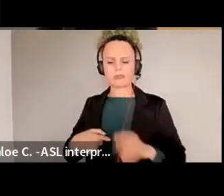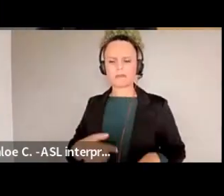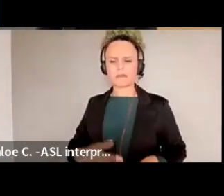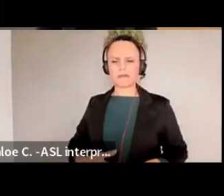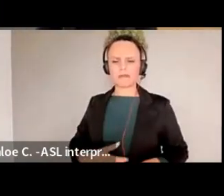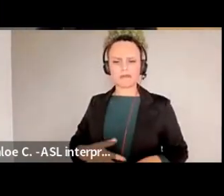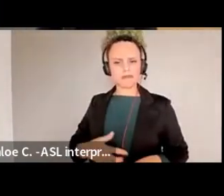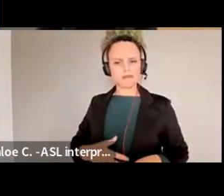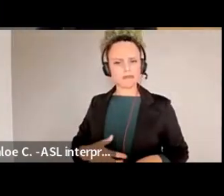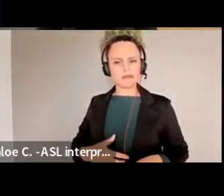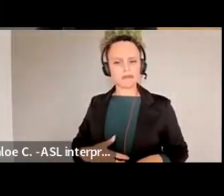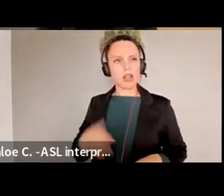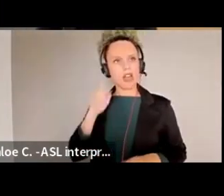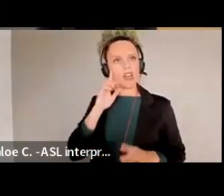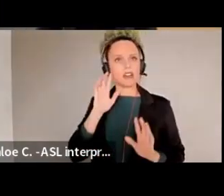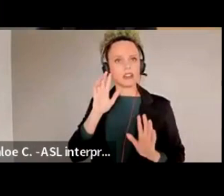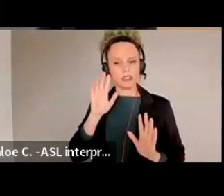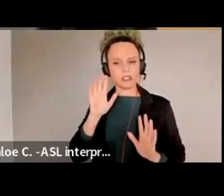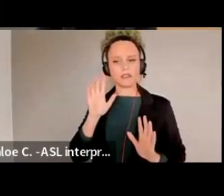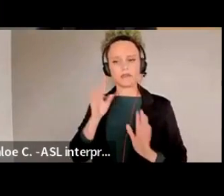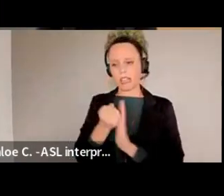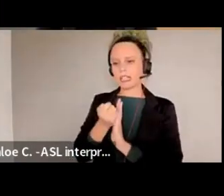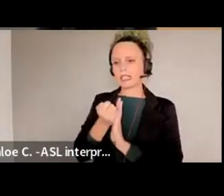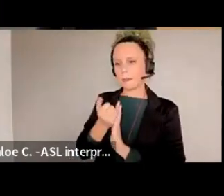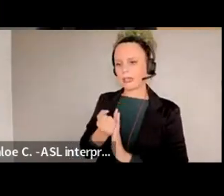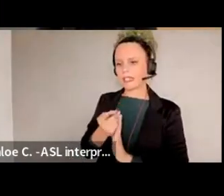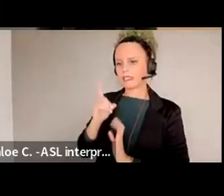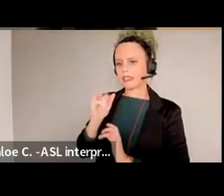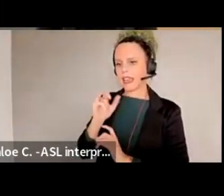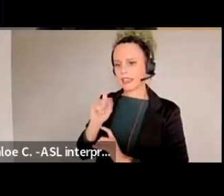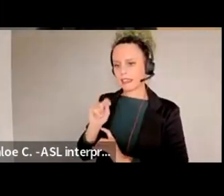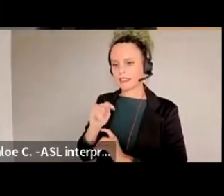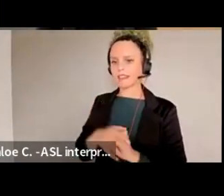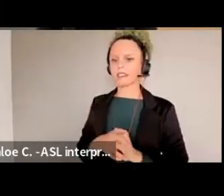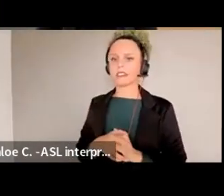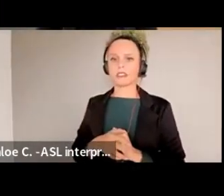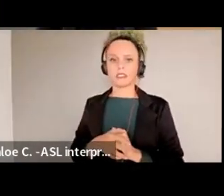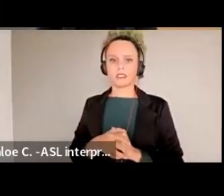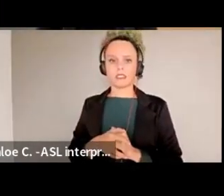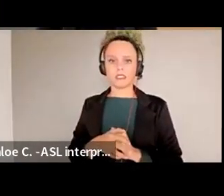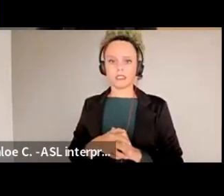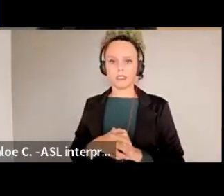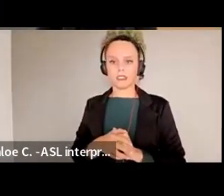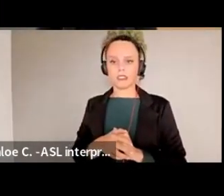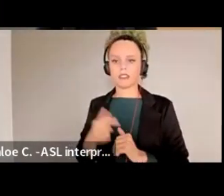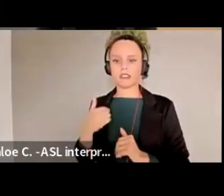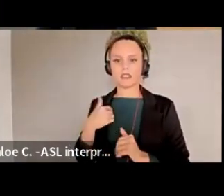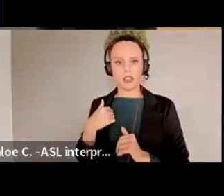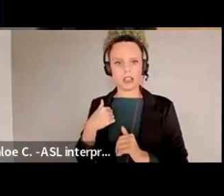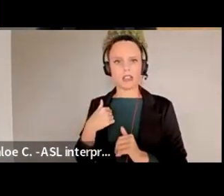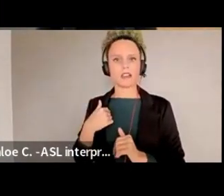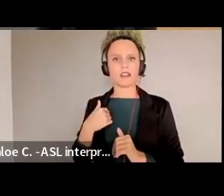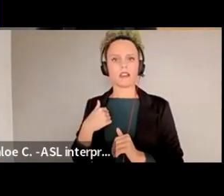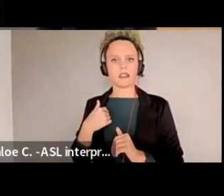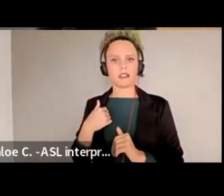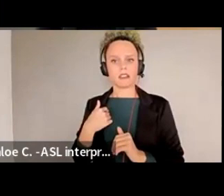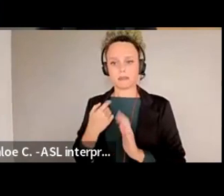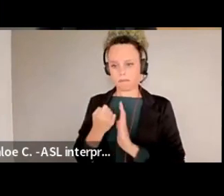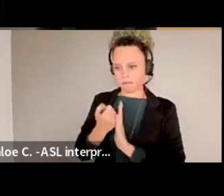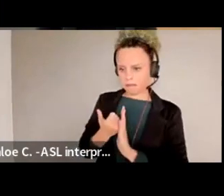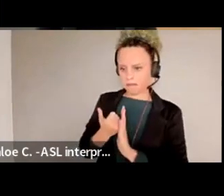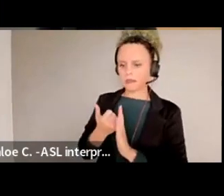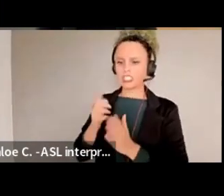I realized every time I had cheese or ate, my stomach hurt. And so I thought I would just do an elimination diet. I